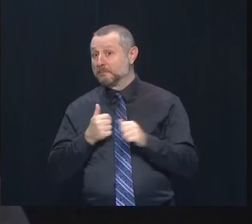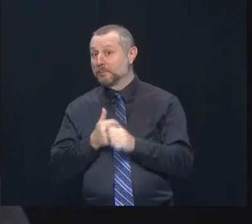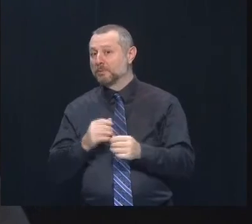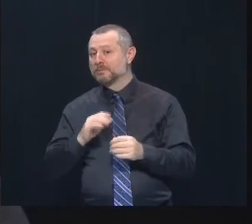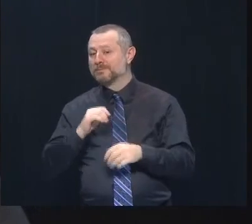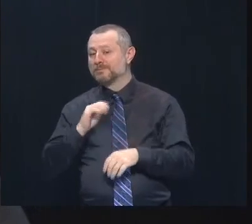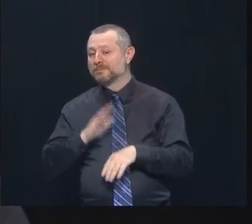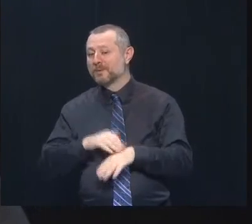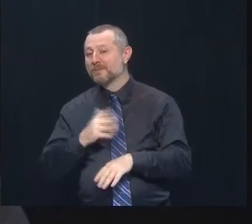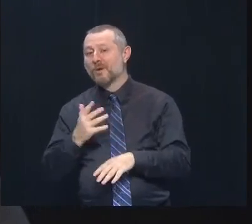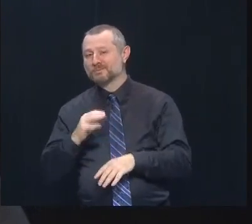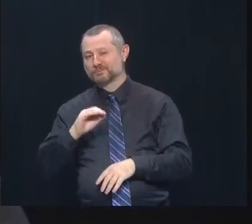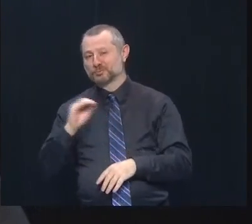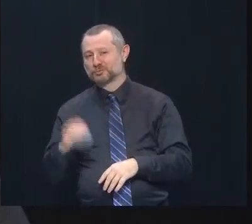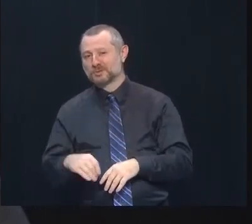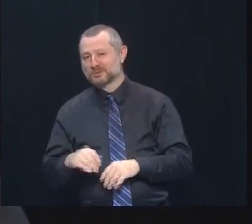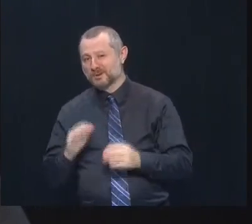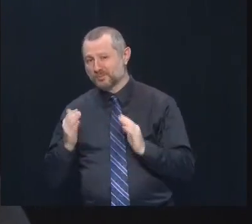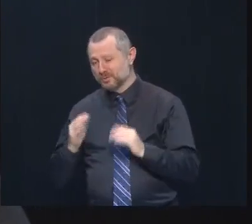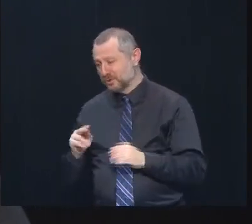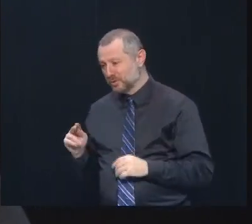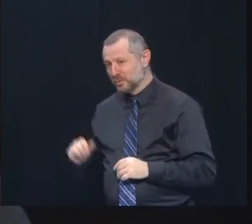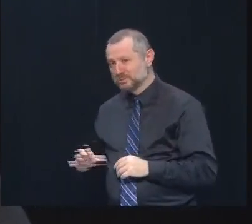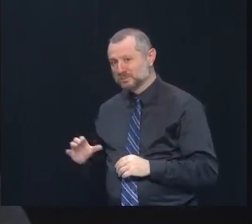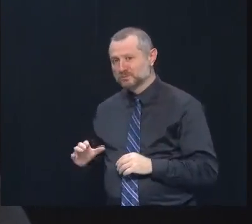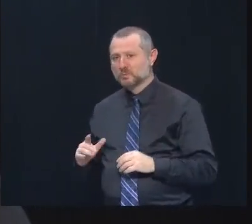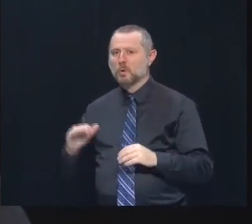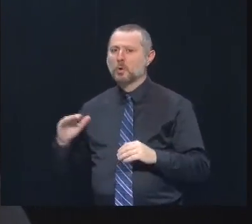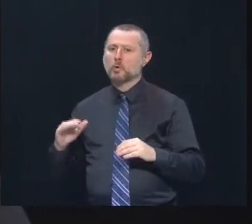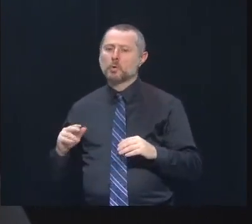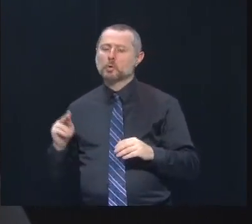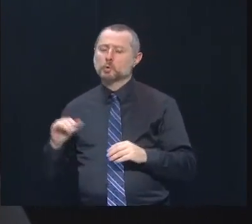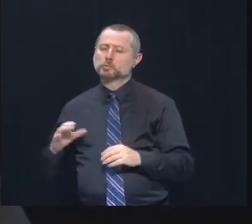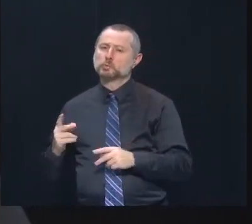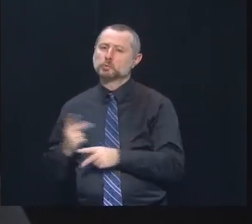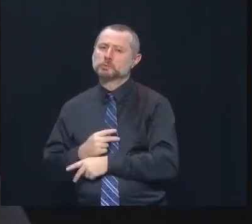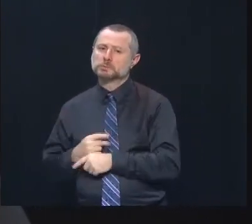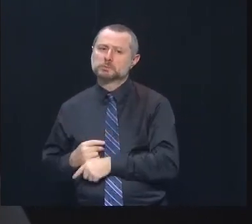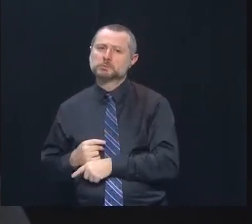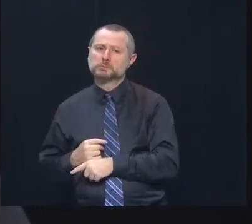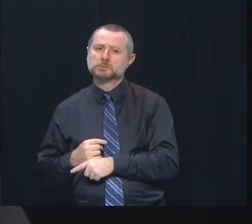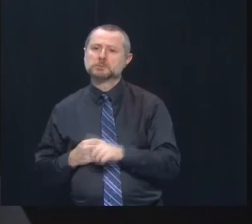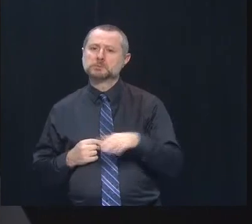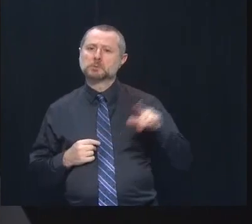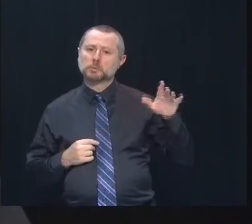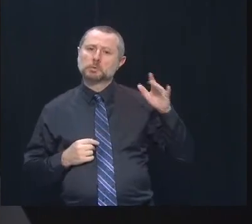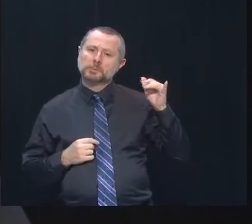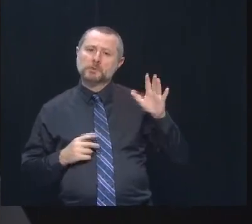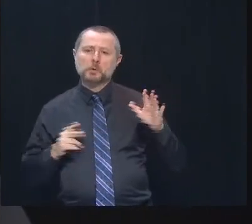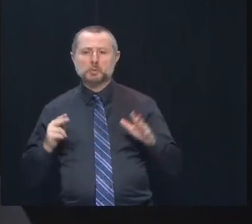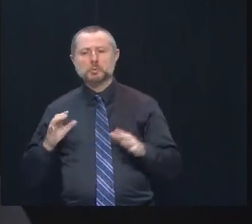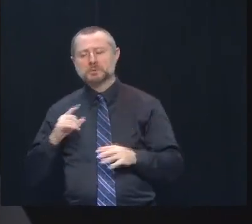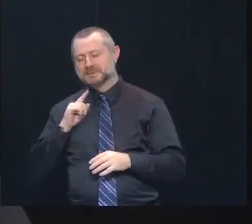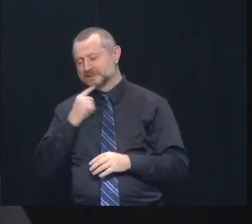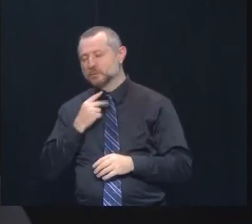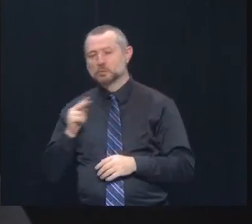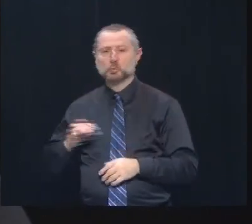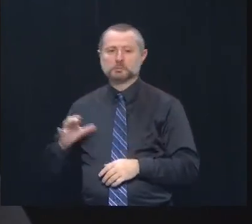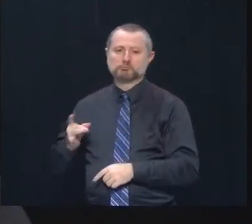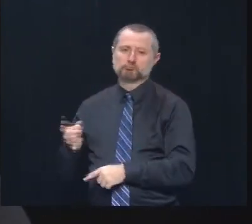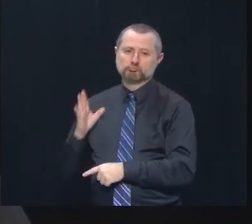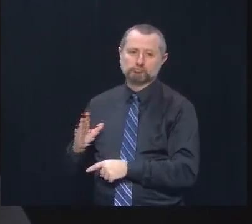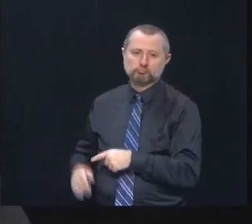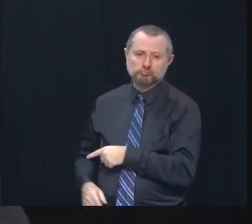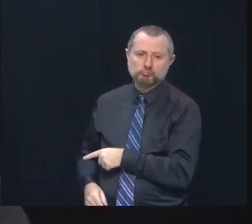we've lost in New York City? No. Was the problem much worse in New York City? Yes. Was it